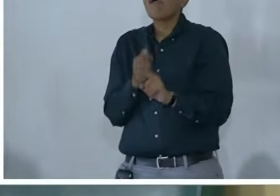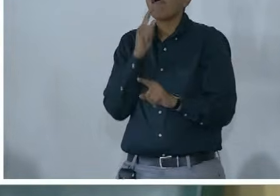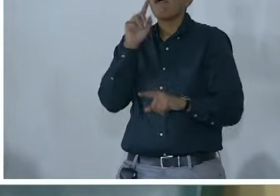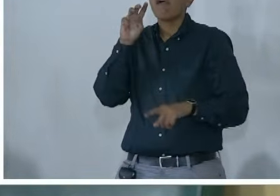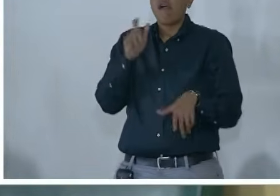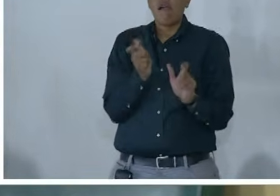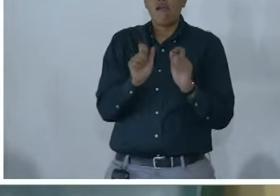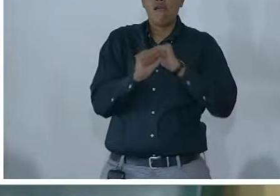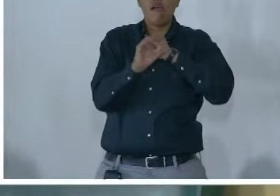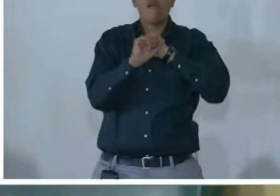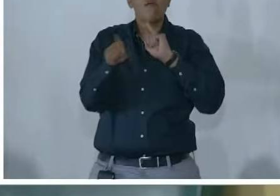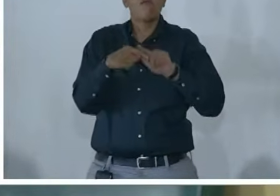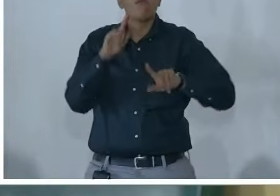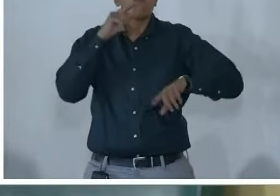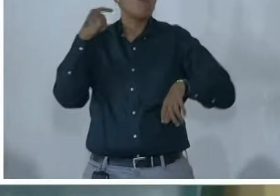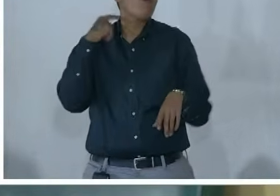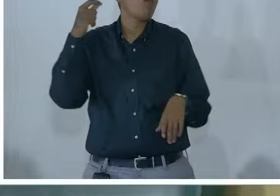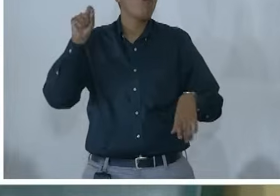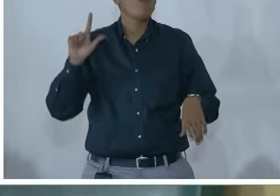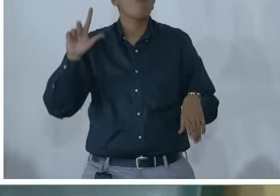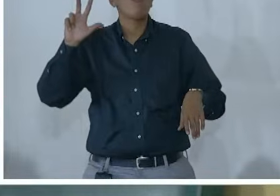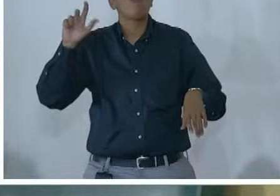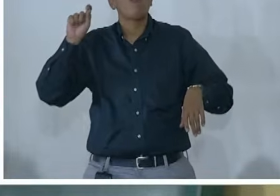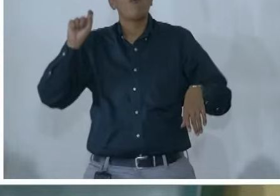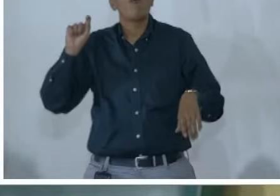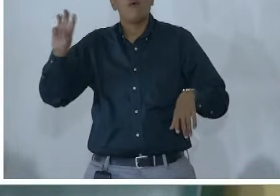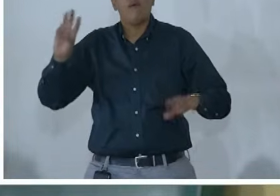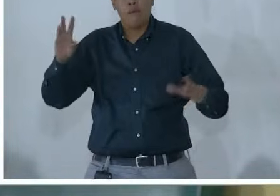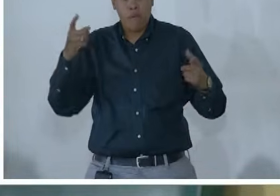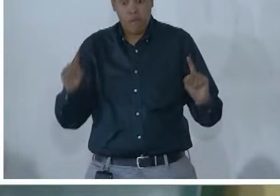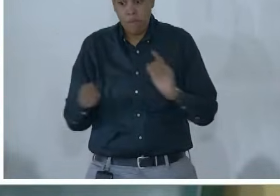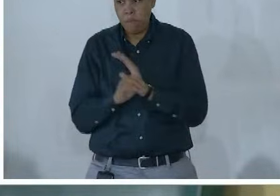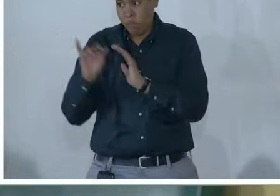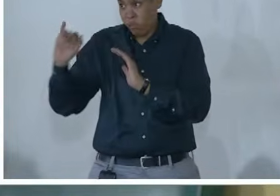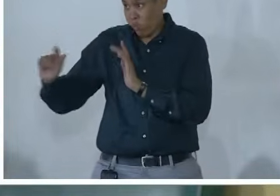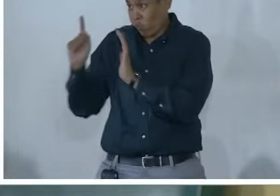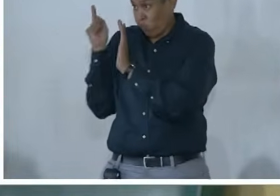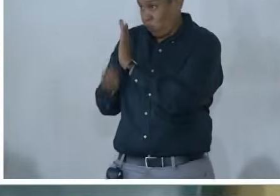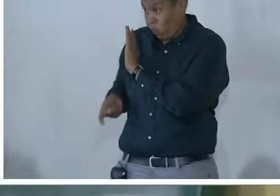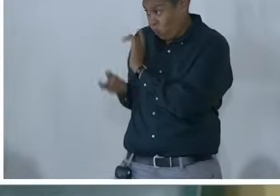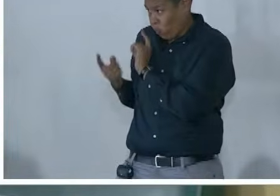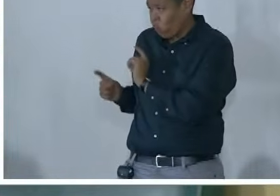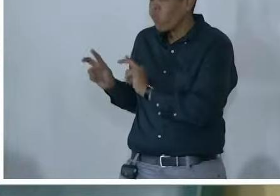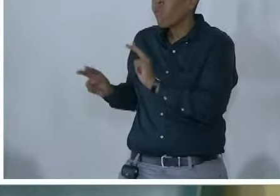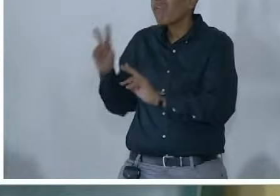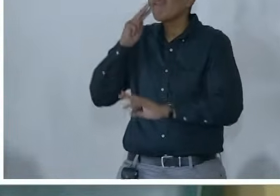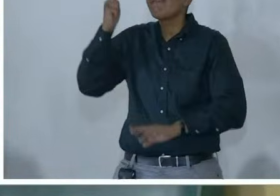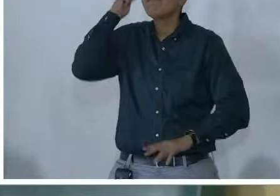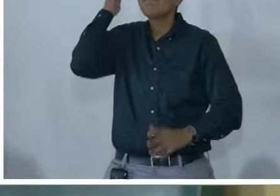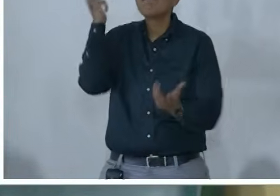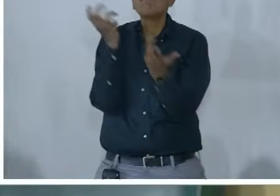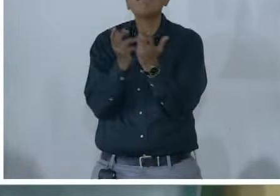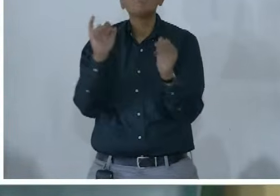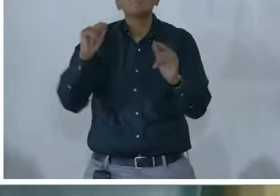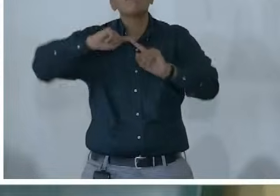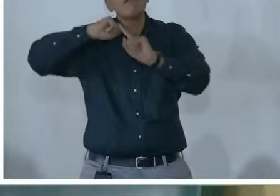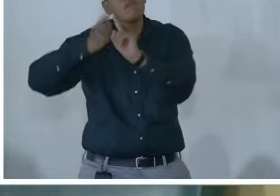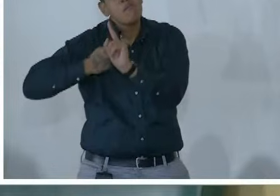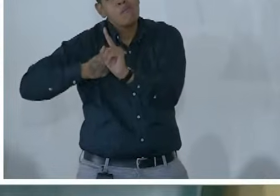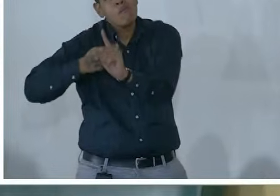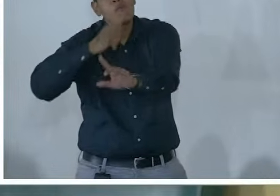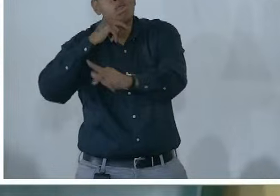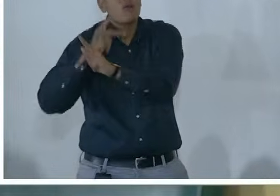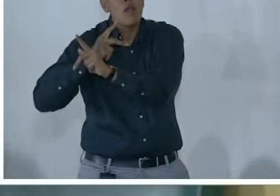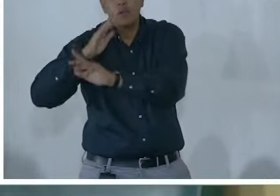micromarket on June 23, 2026. That moment reflected months of